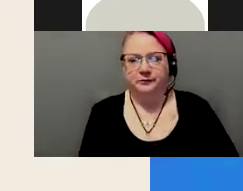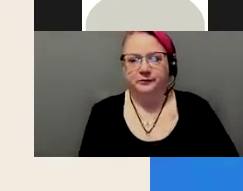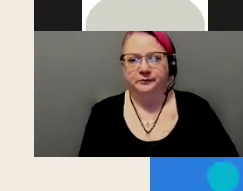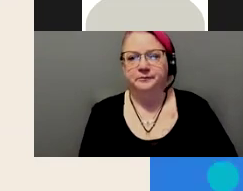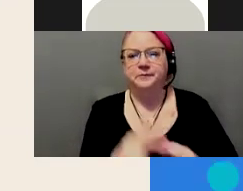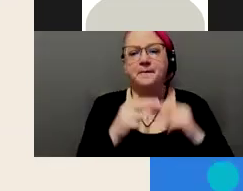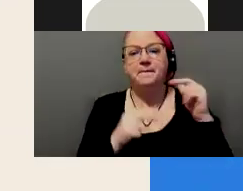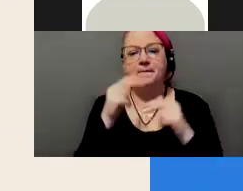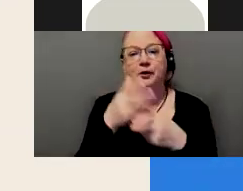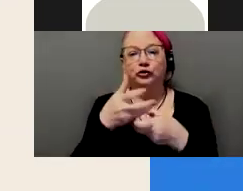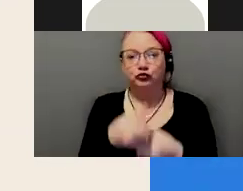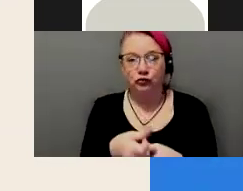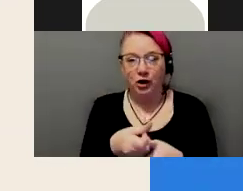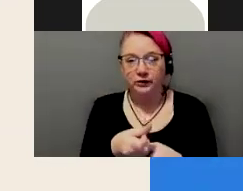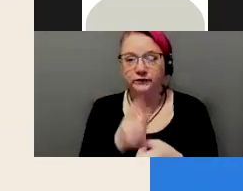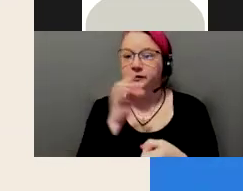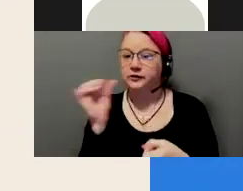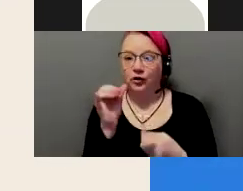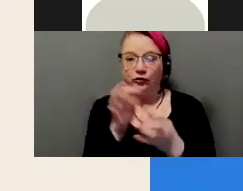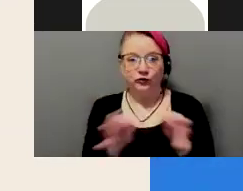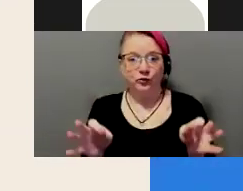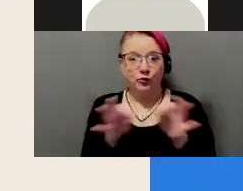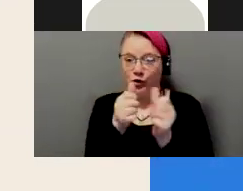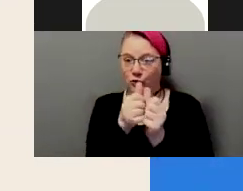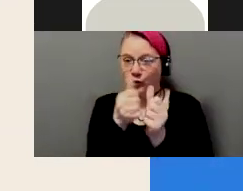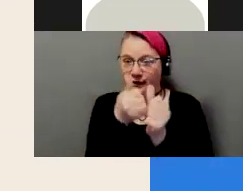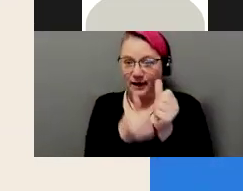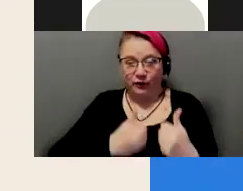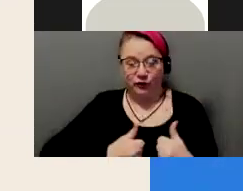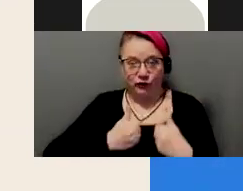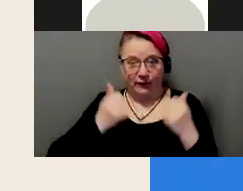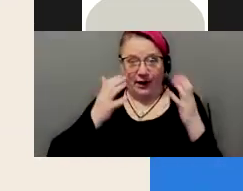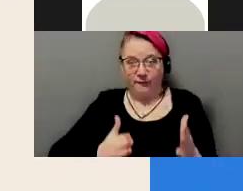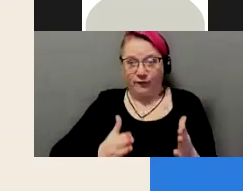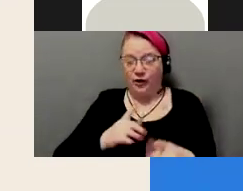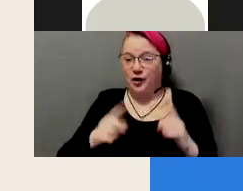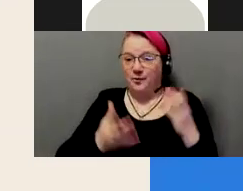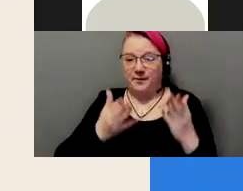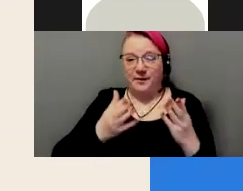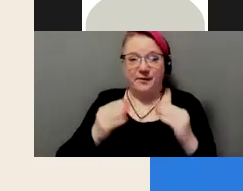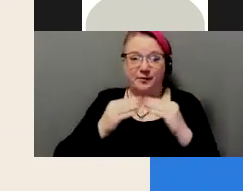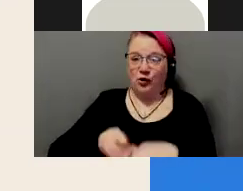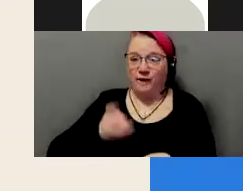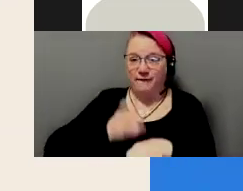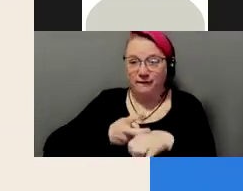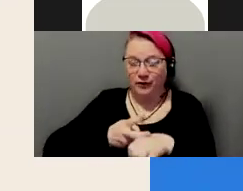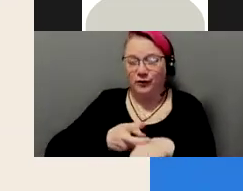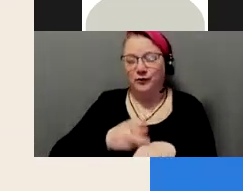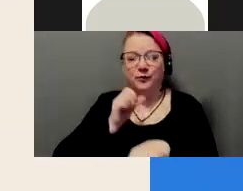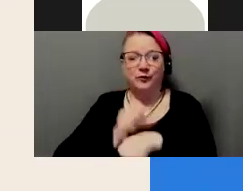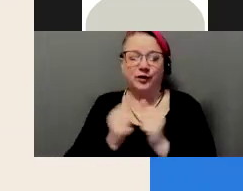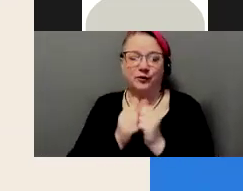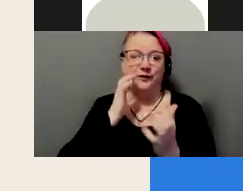Building trust is also important with every survivor, but it may be even more difficult when working with image-based sexual abuse survivors.